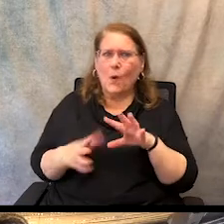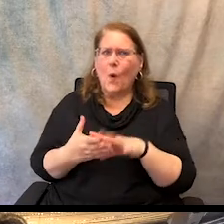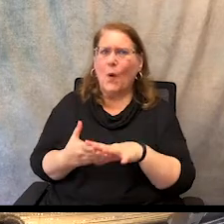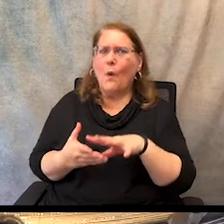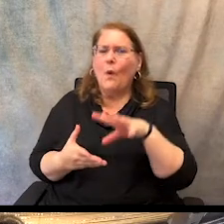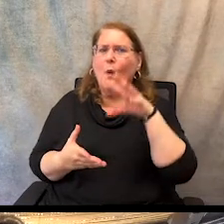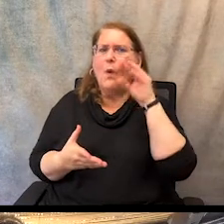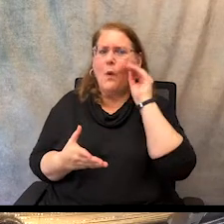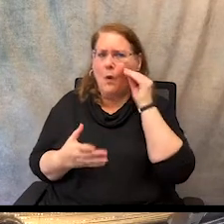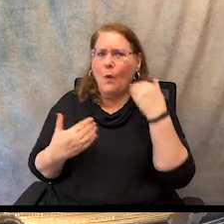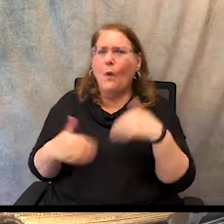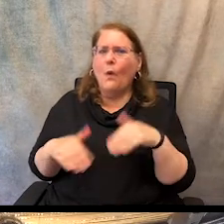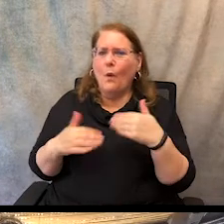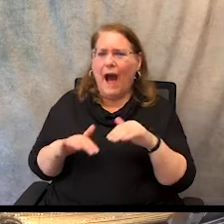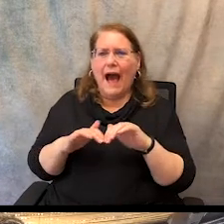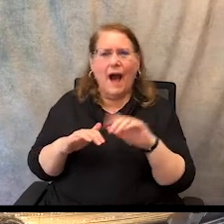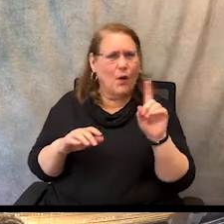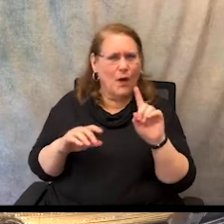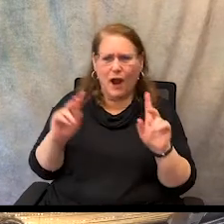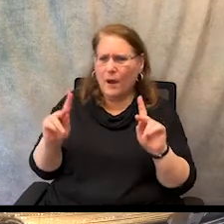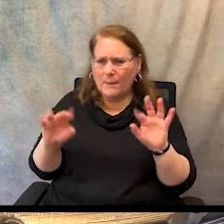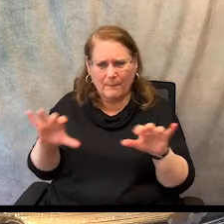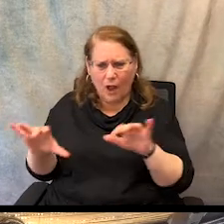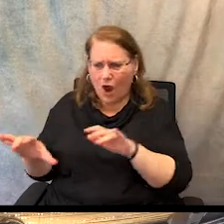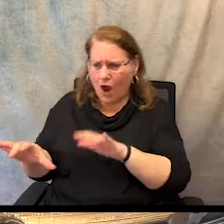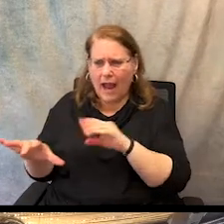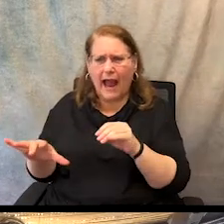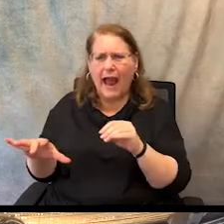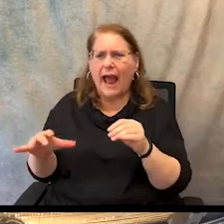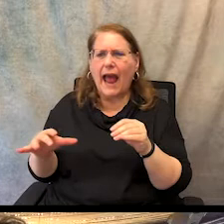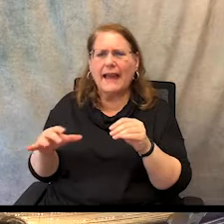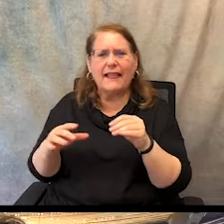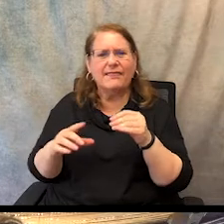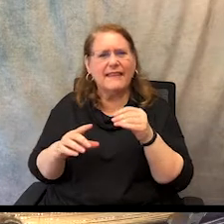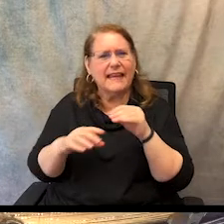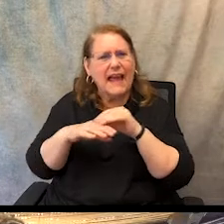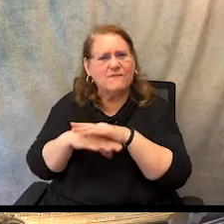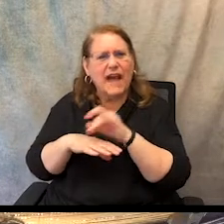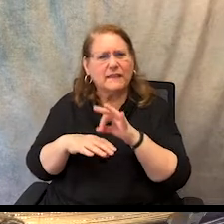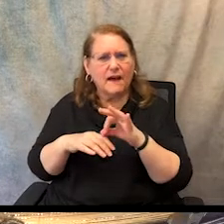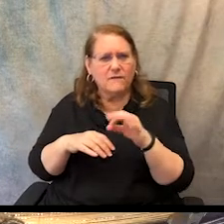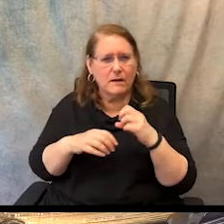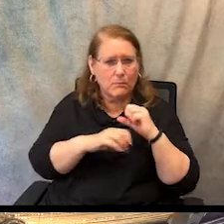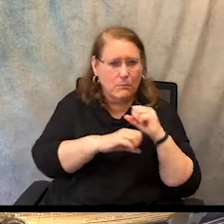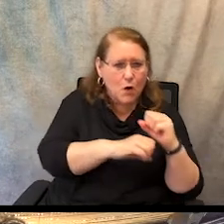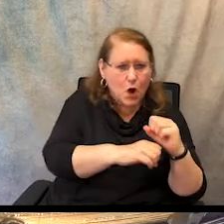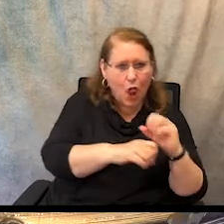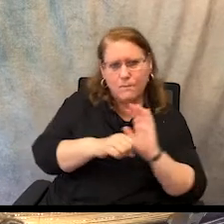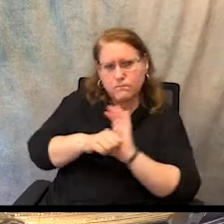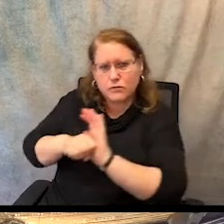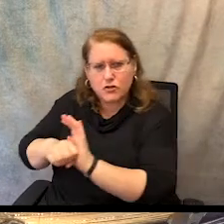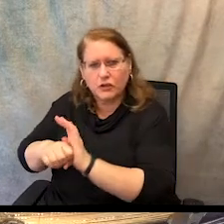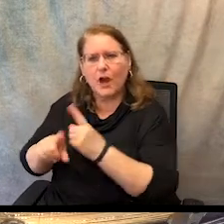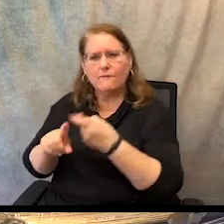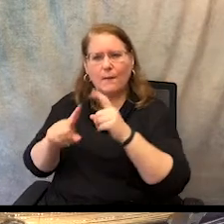To learn where these people are and how many, you know, the effect of push and pull that comes from all